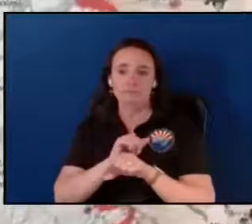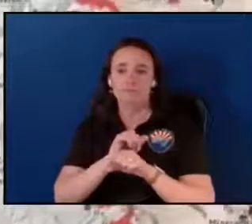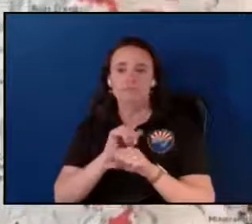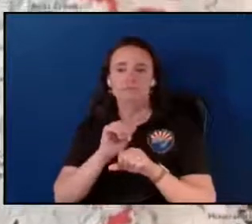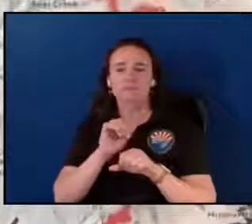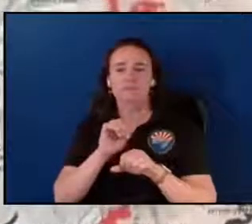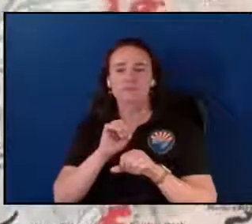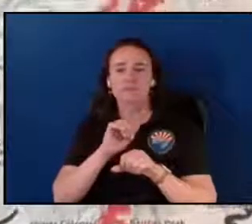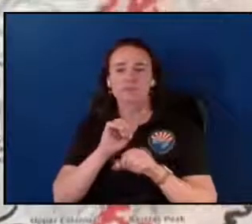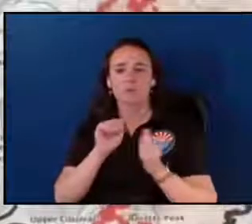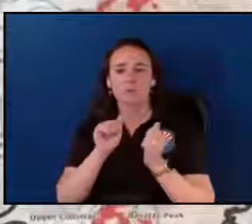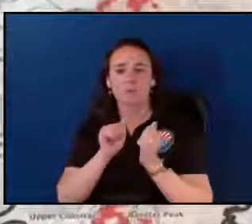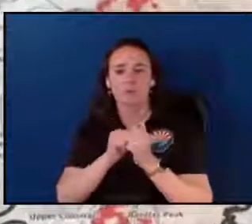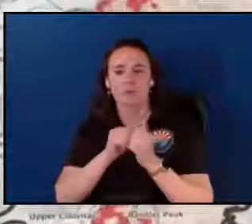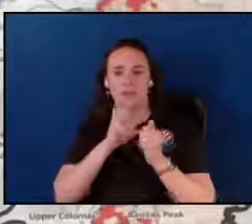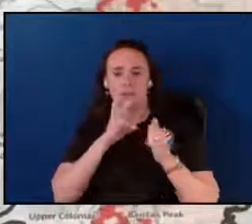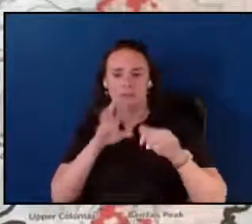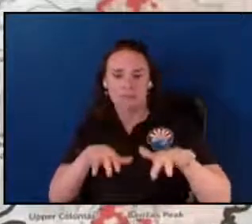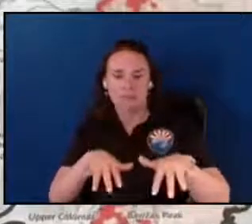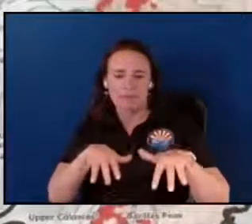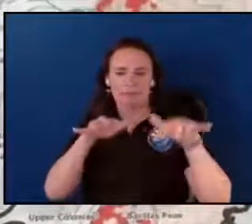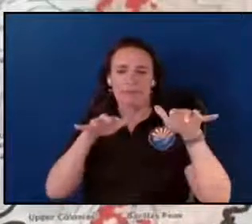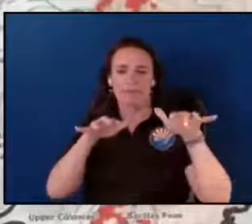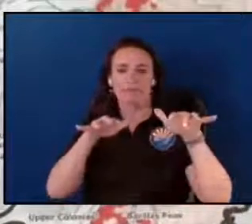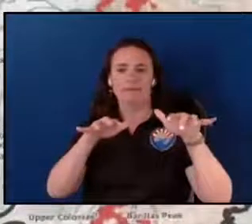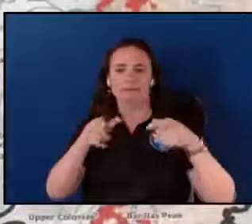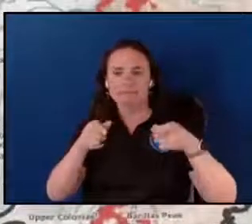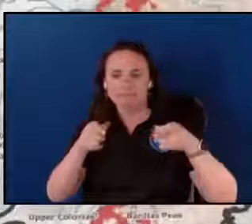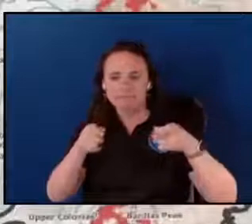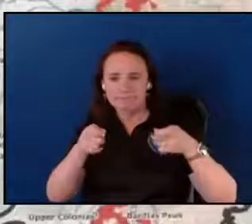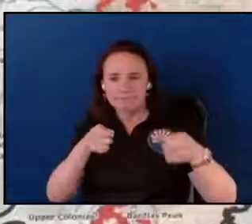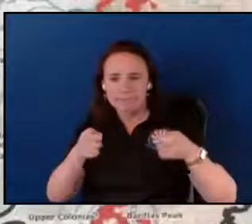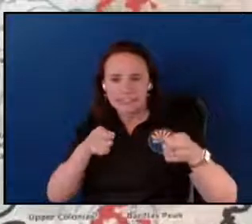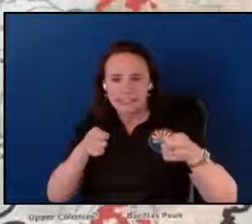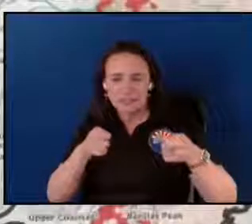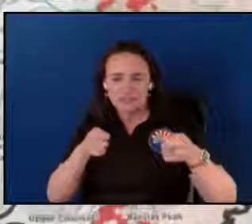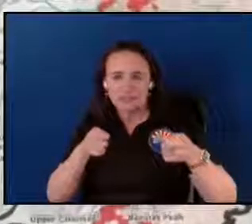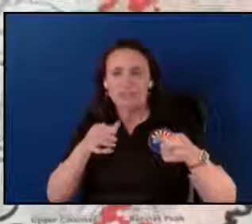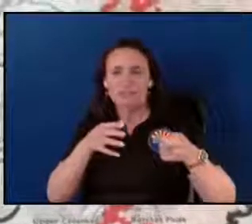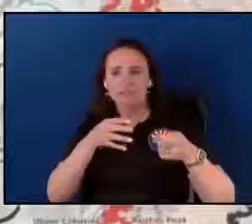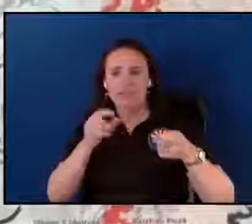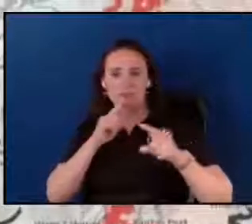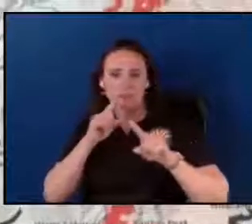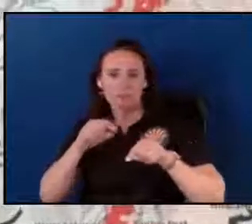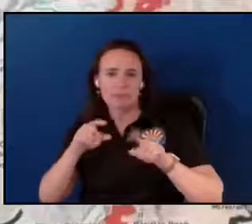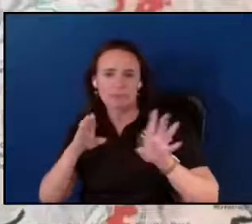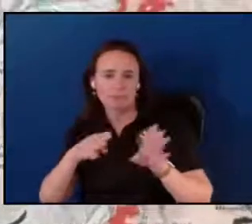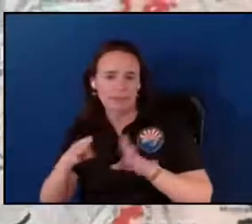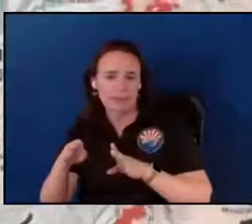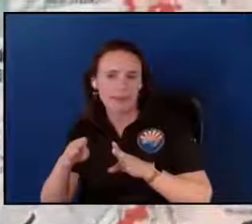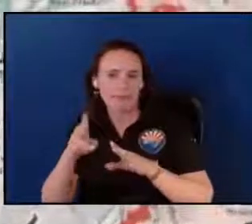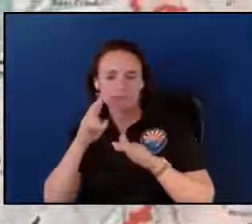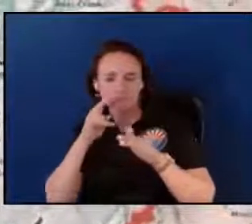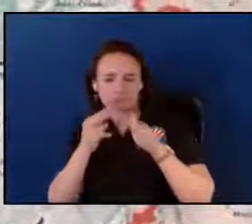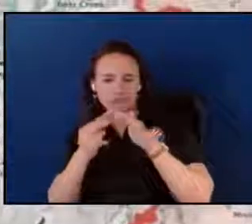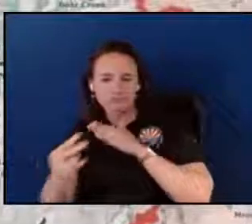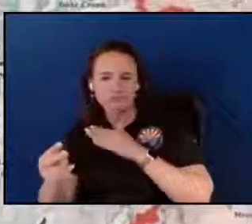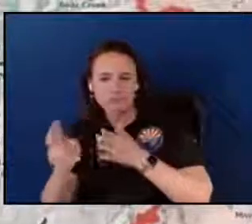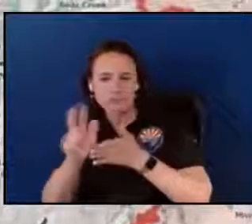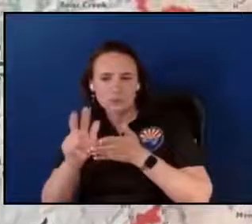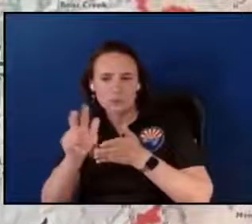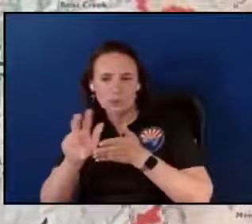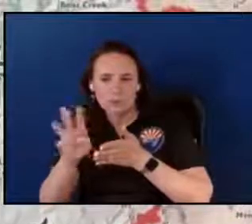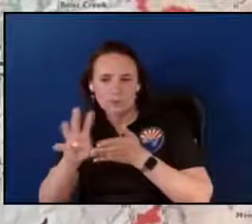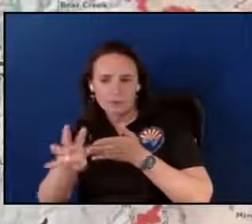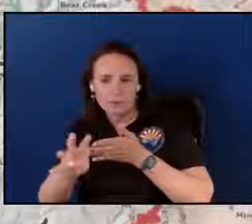response plans as we start to prepare for the possibility of monsoons coming within the next several weeks. So there's been a lot of work